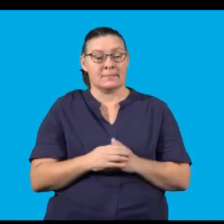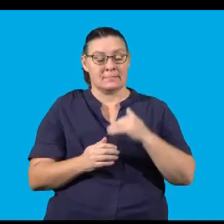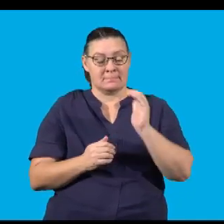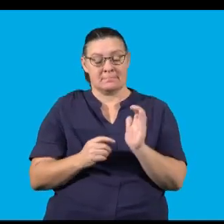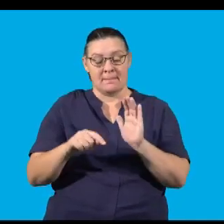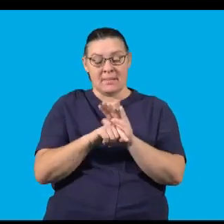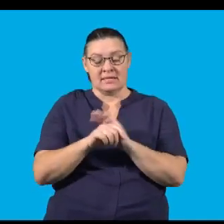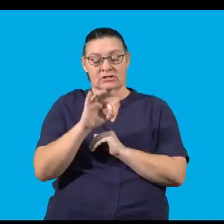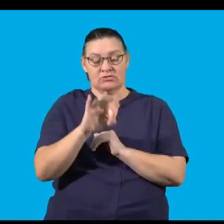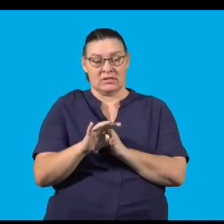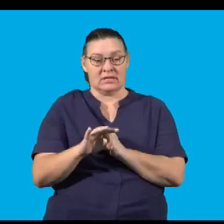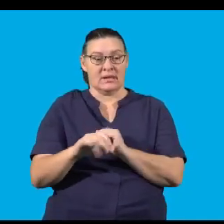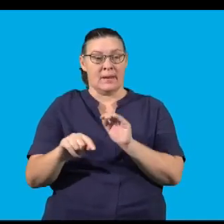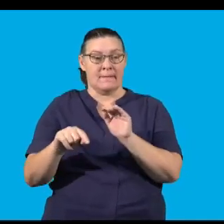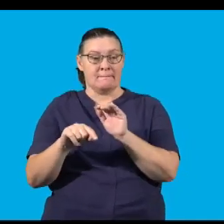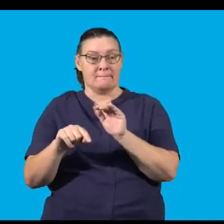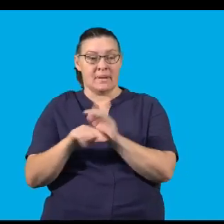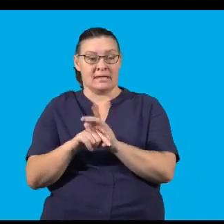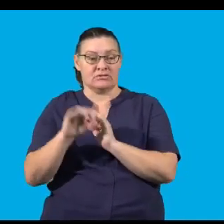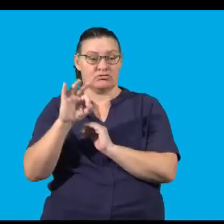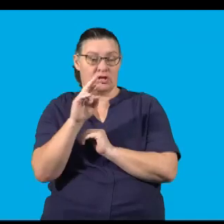-3 squared